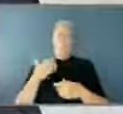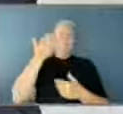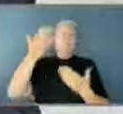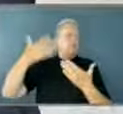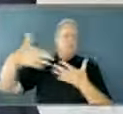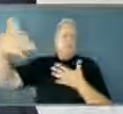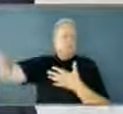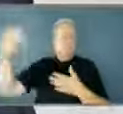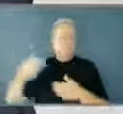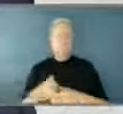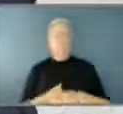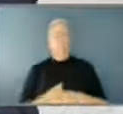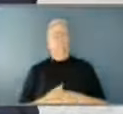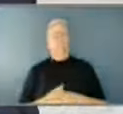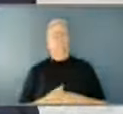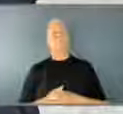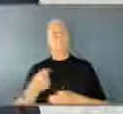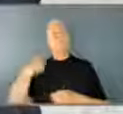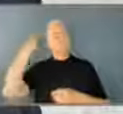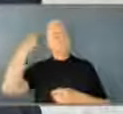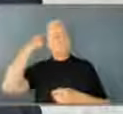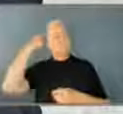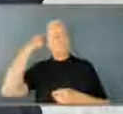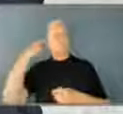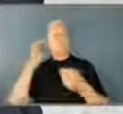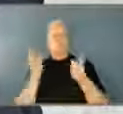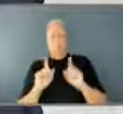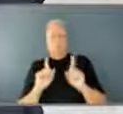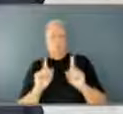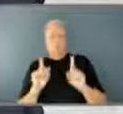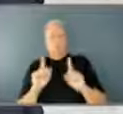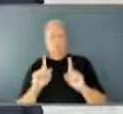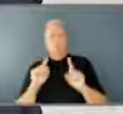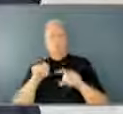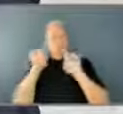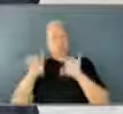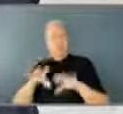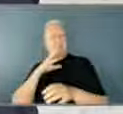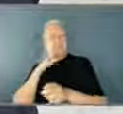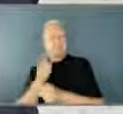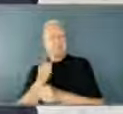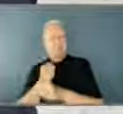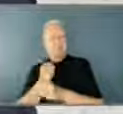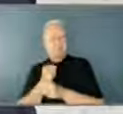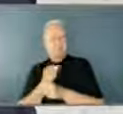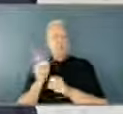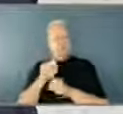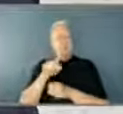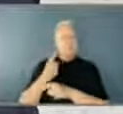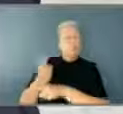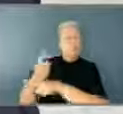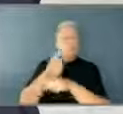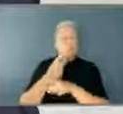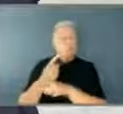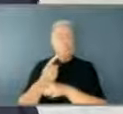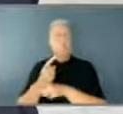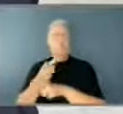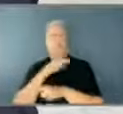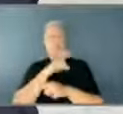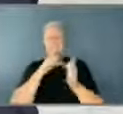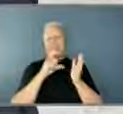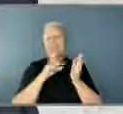world. What work has the Australian government, the federal government, done to enable CSL to be able to manufacture